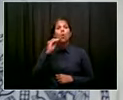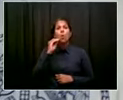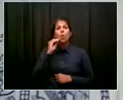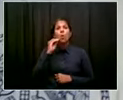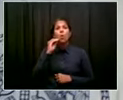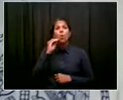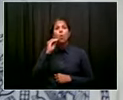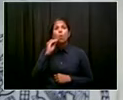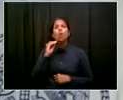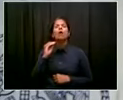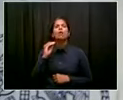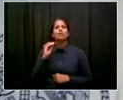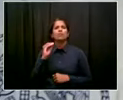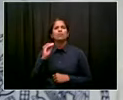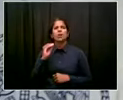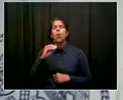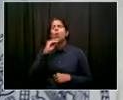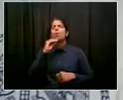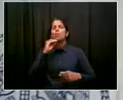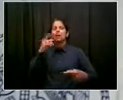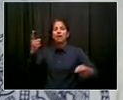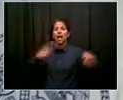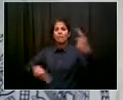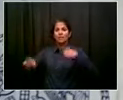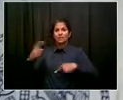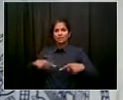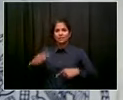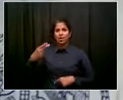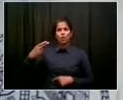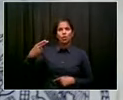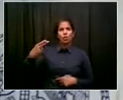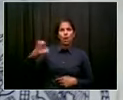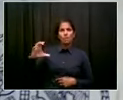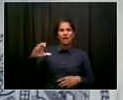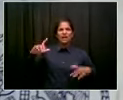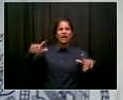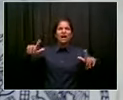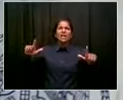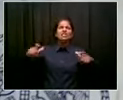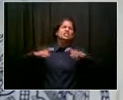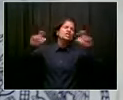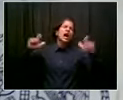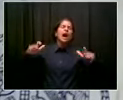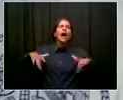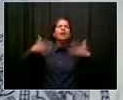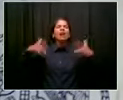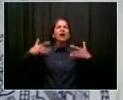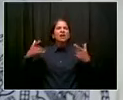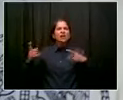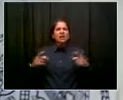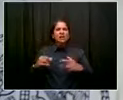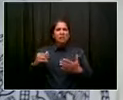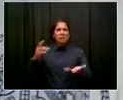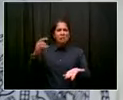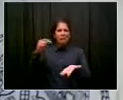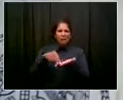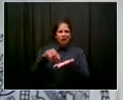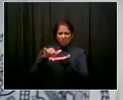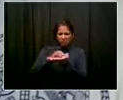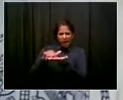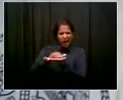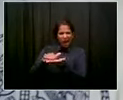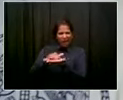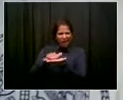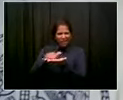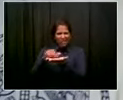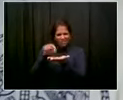i know you usually have a little bit of love for the other boroughs the outer boroughs so uh i call manhattan an outer borough but that's me but what else can you tell us about what